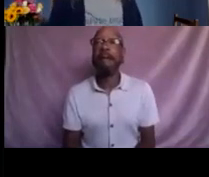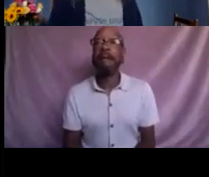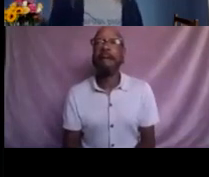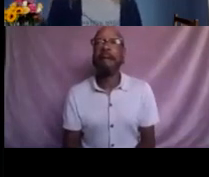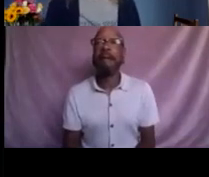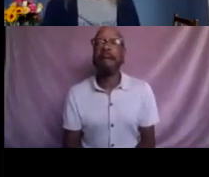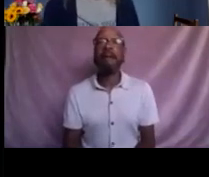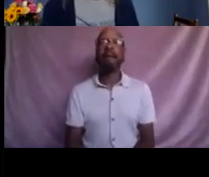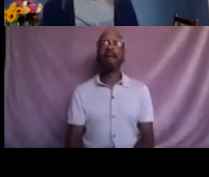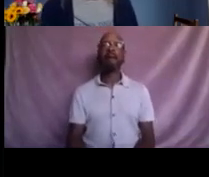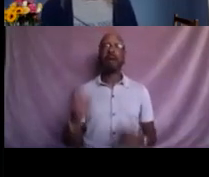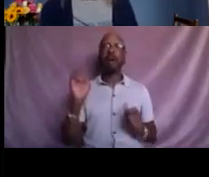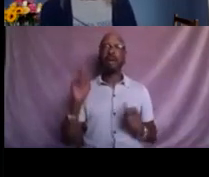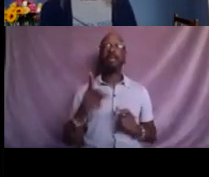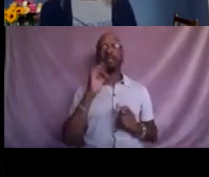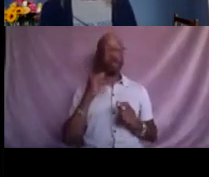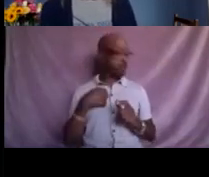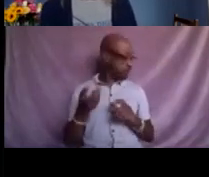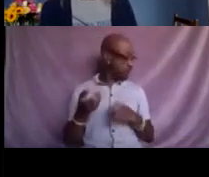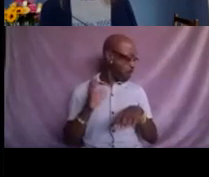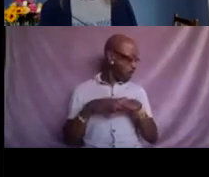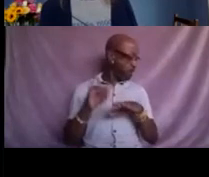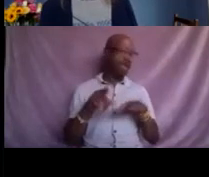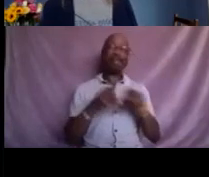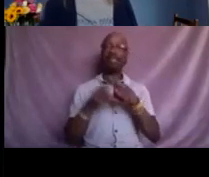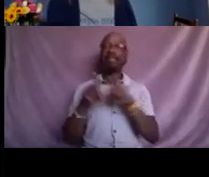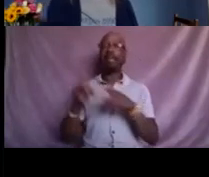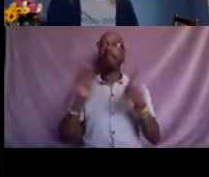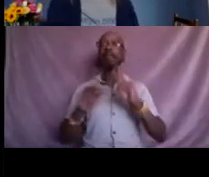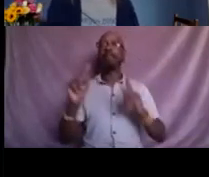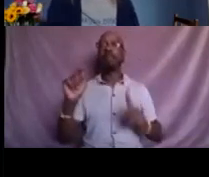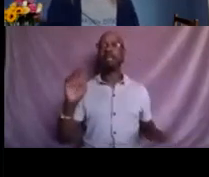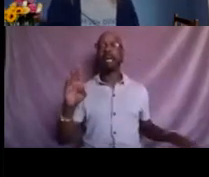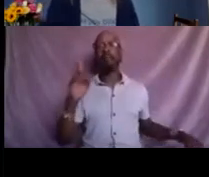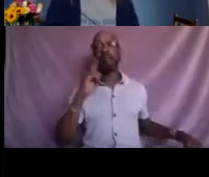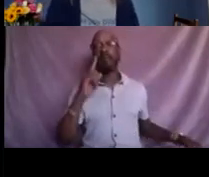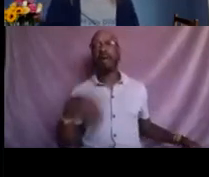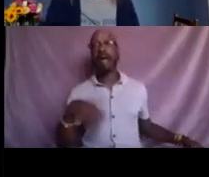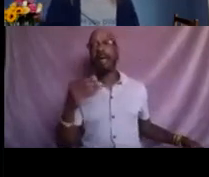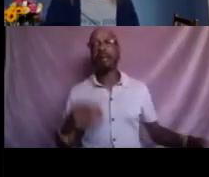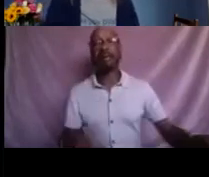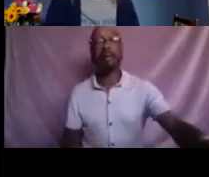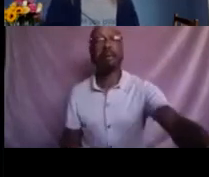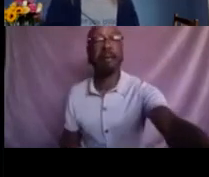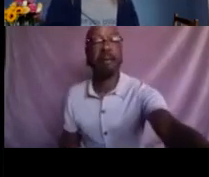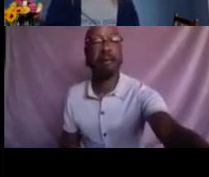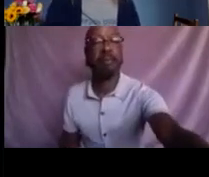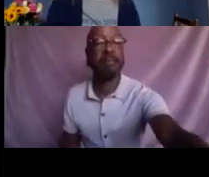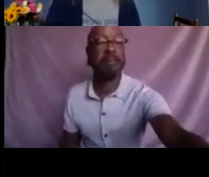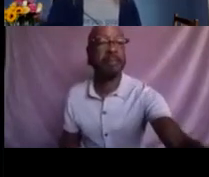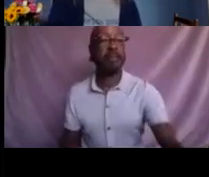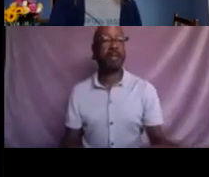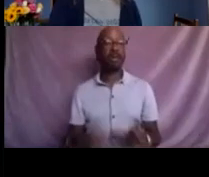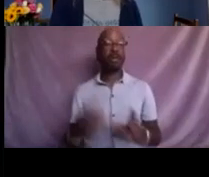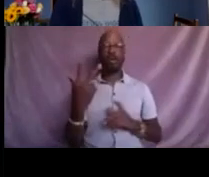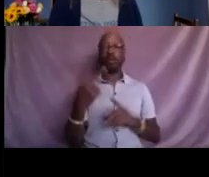add students. And again, you're gonna do it on that same people tab. People is for adding any people into the classroom. There are 3 ways. The